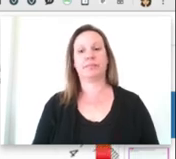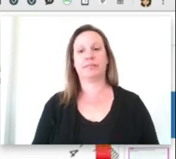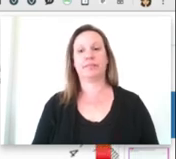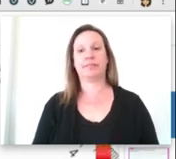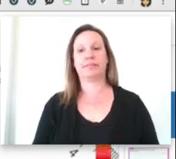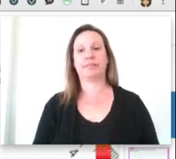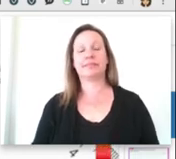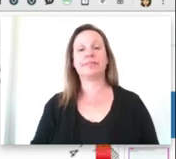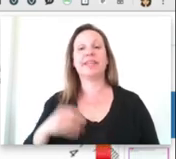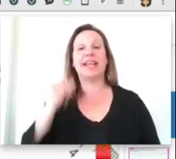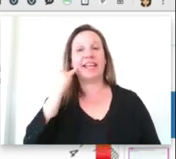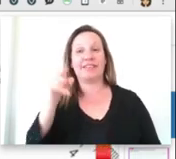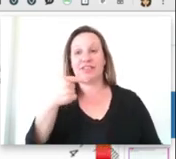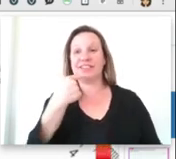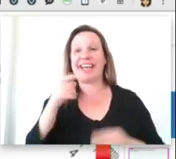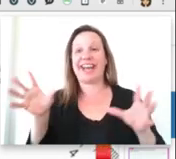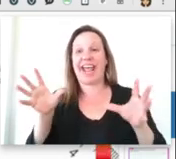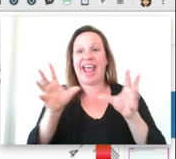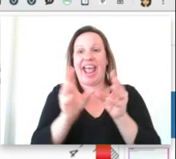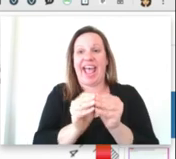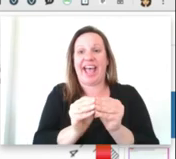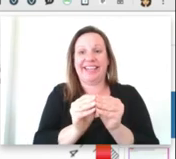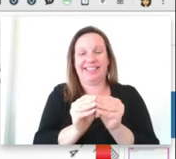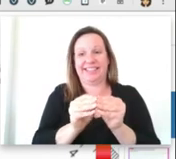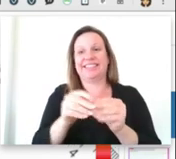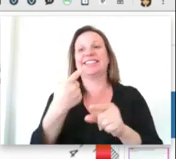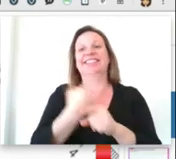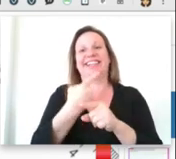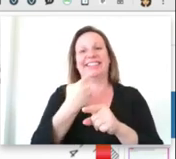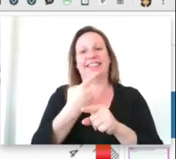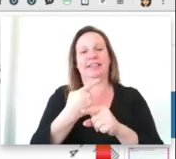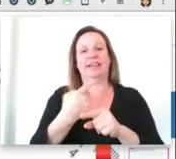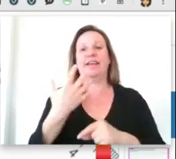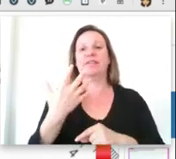If you said add, you're correct. 5